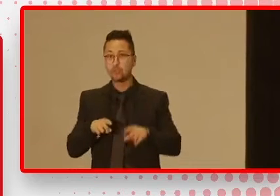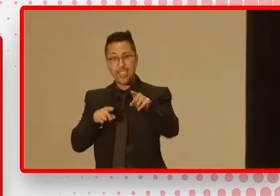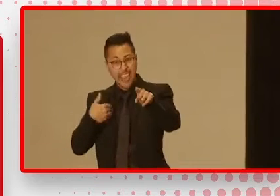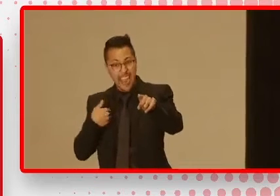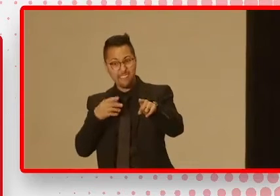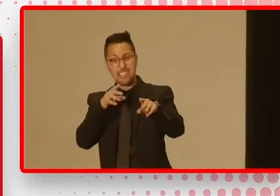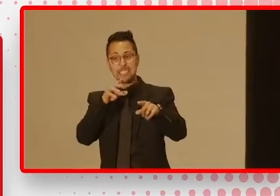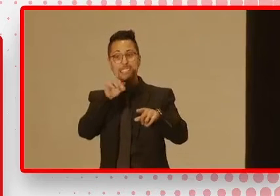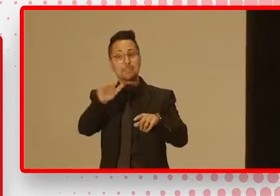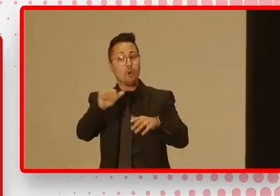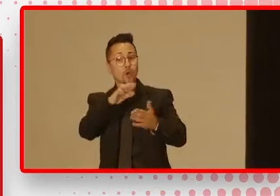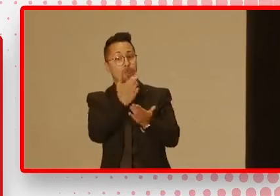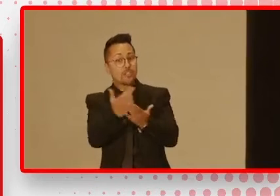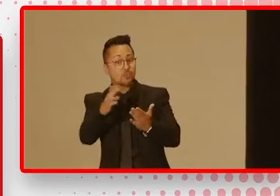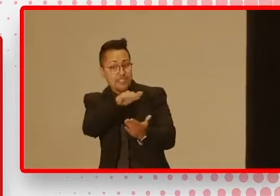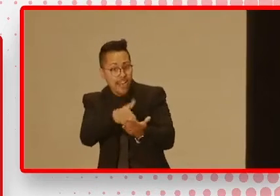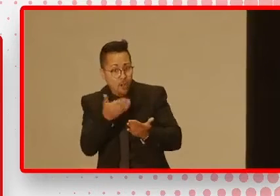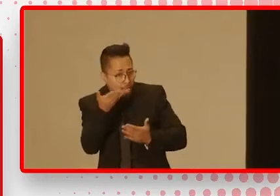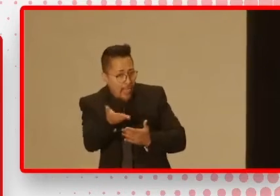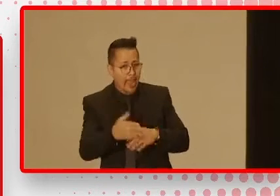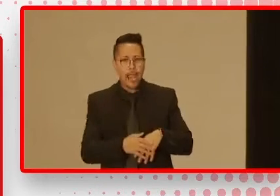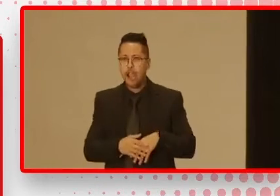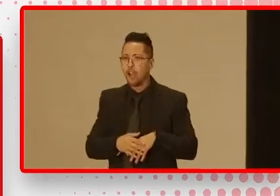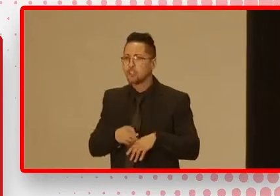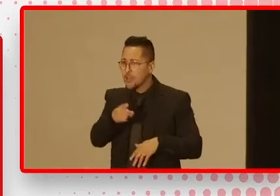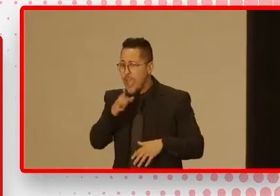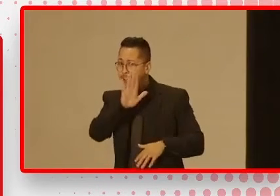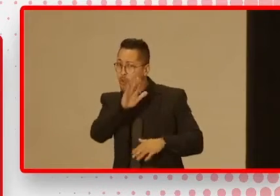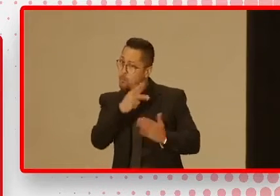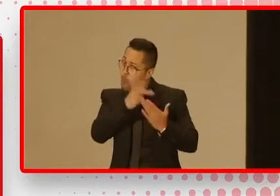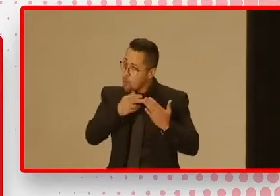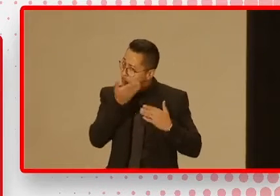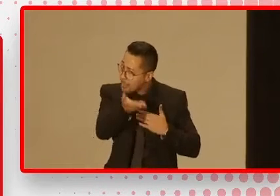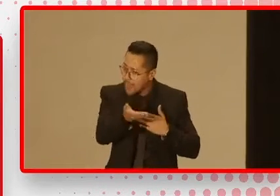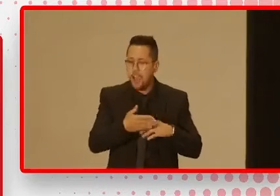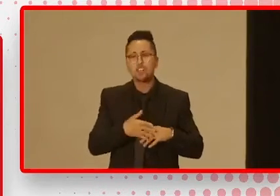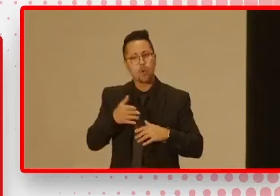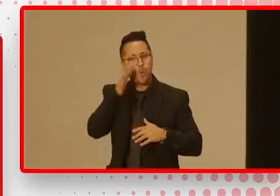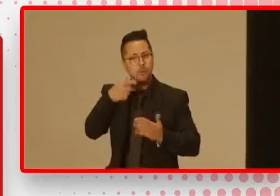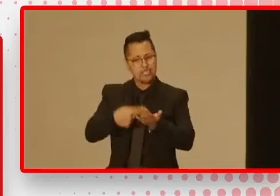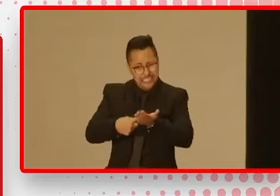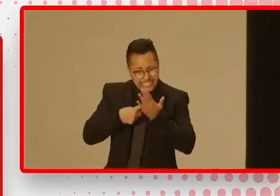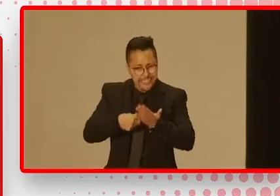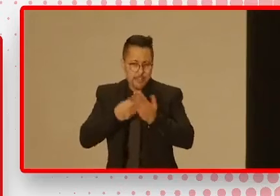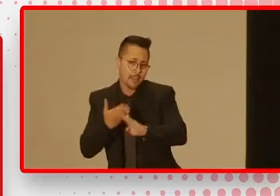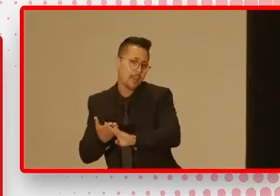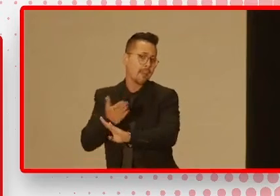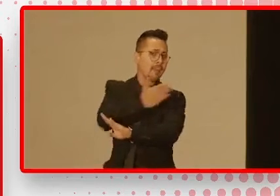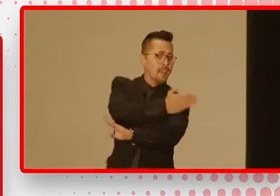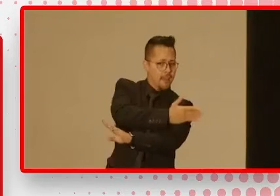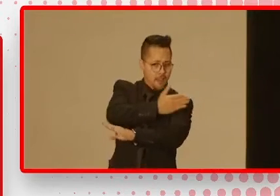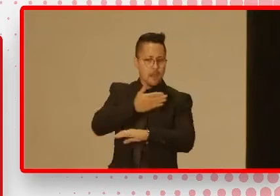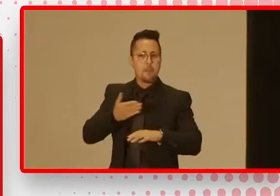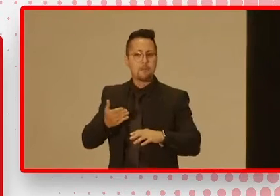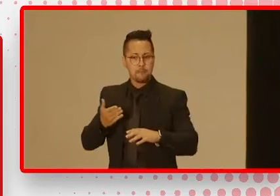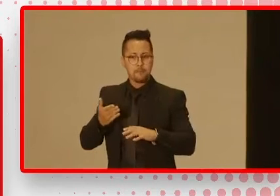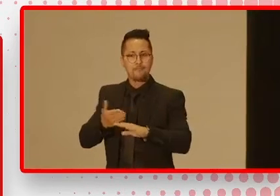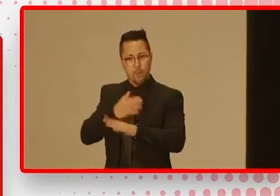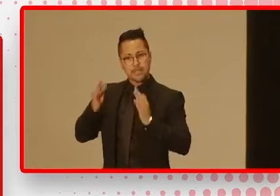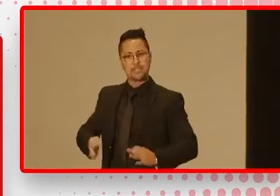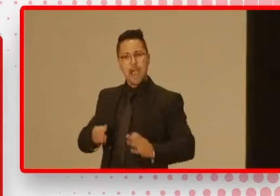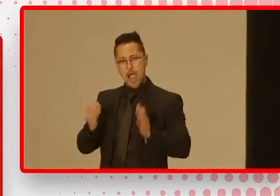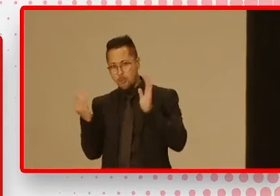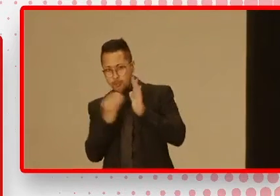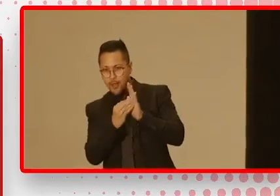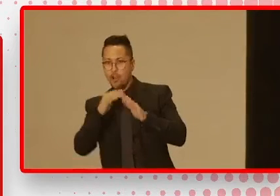there? Your program offered there? There's a lot of discussions going on before all those decisions are made on that IPE.